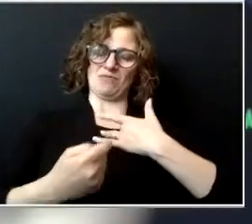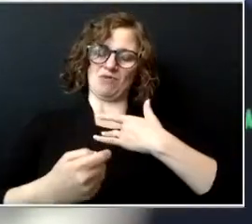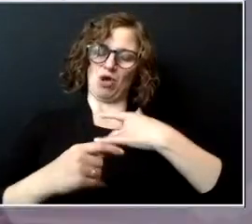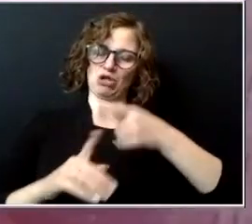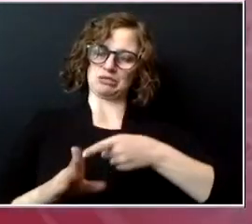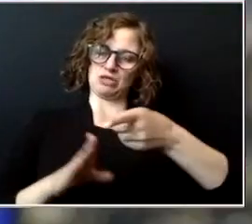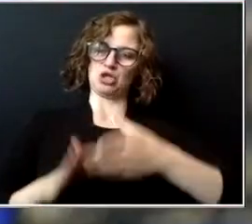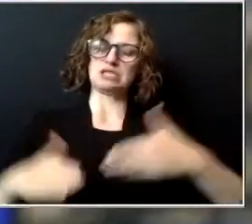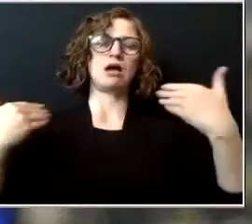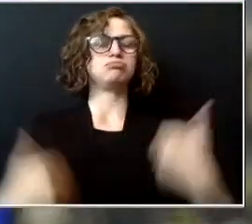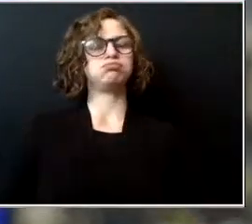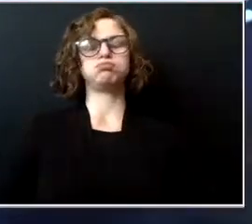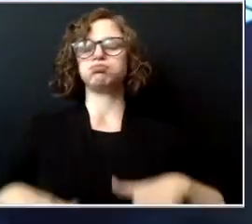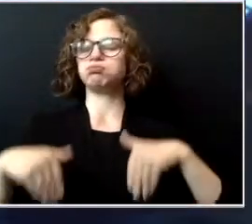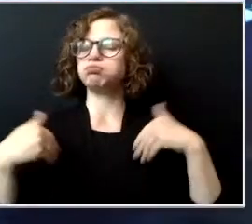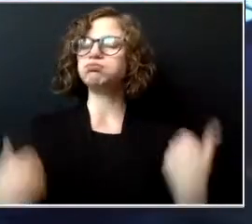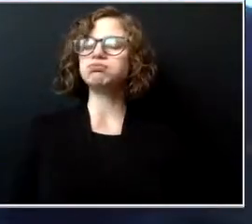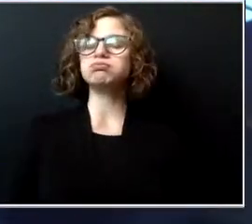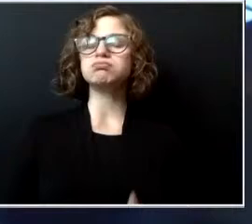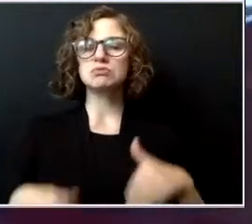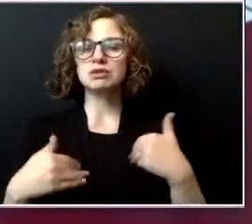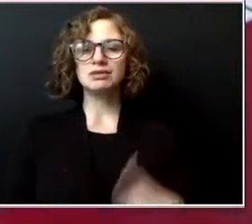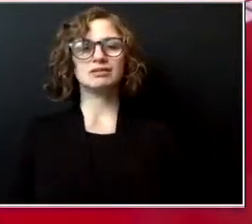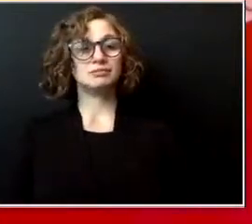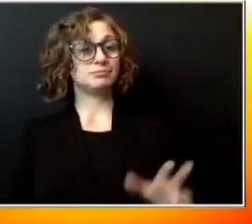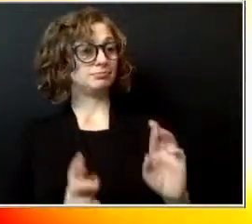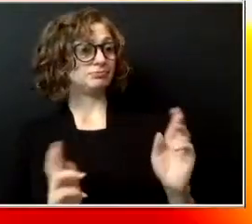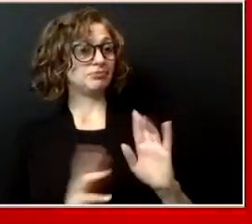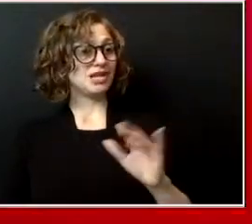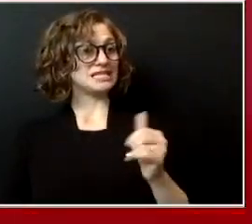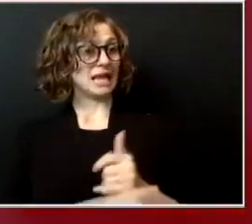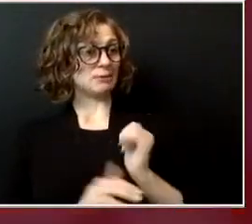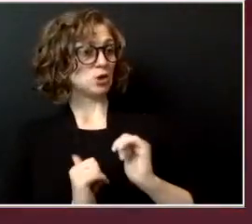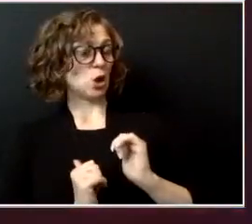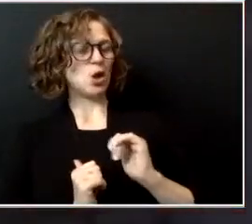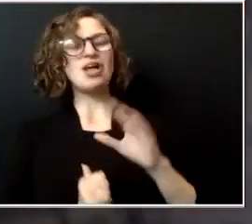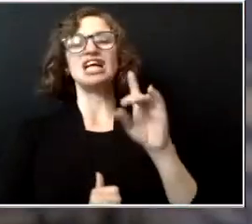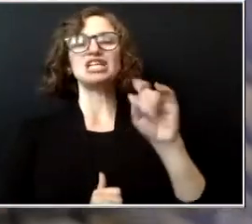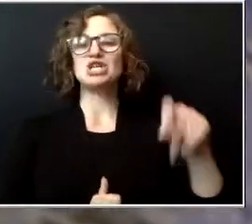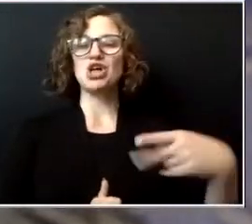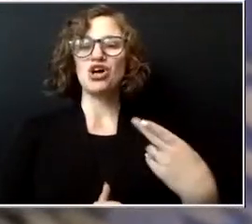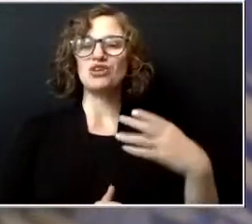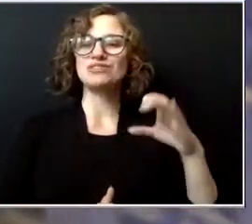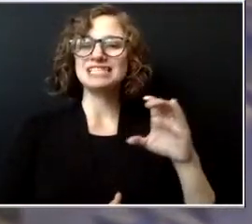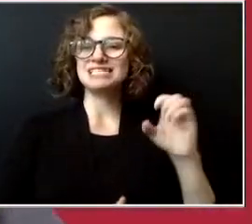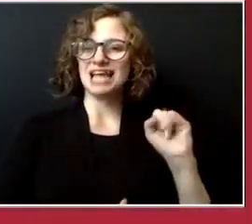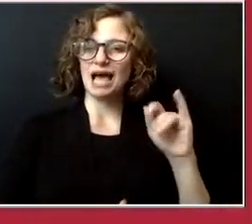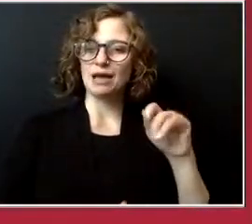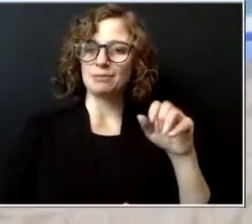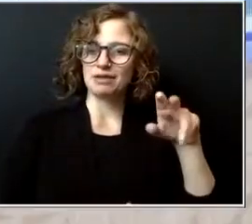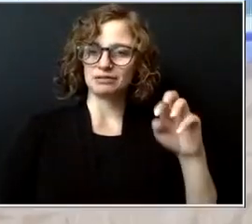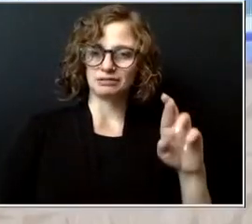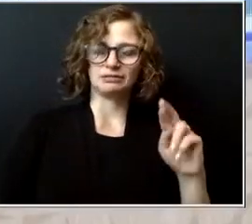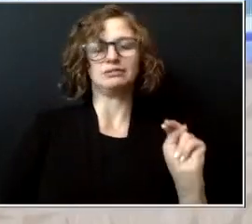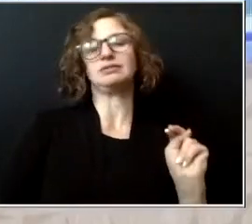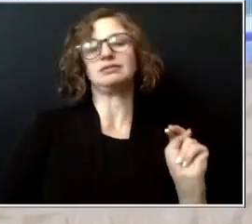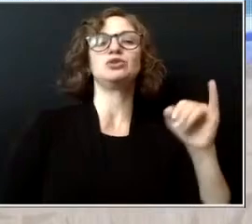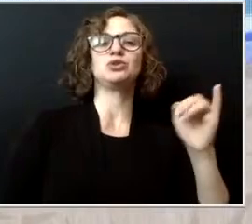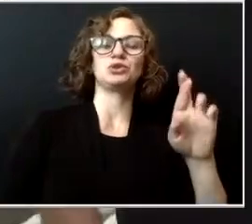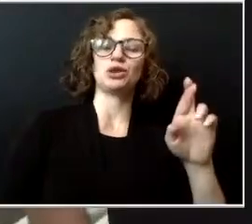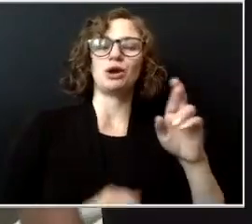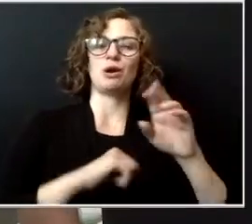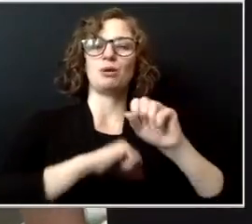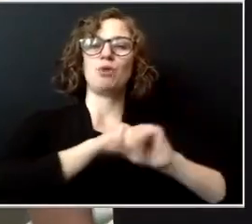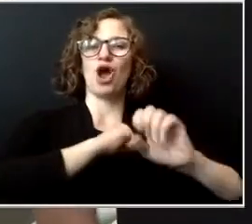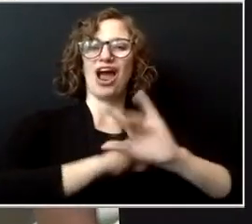just unreal. Stand by to set up show. And the Dolph C. Simons Jr. Family Broadcast Studio. Roll it. Always makes you feel like you're the